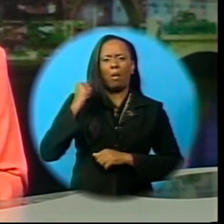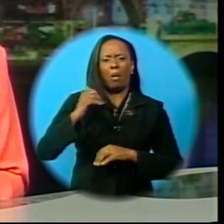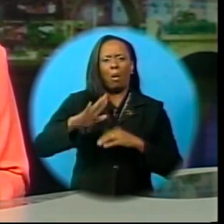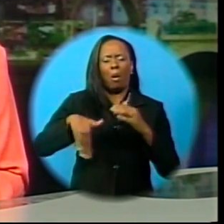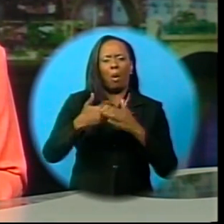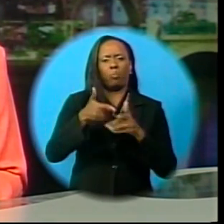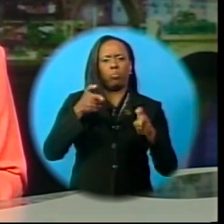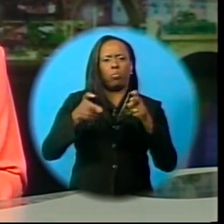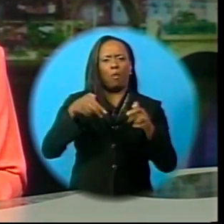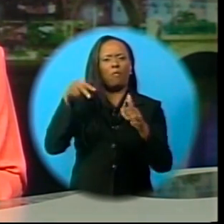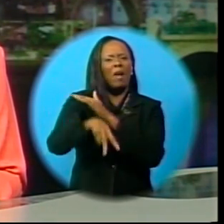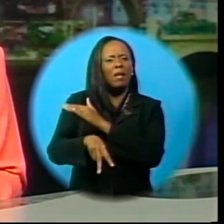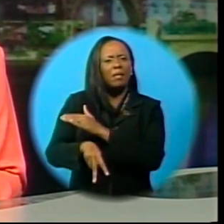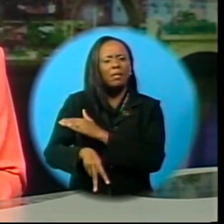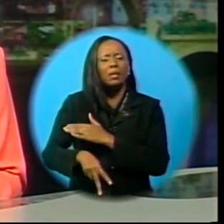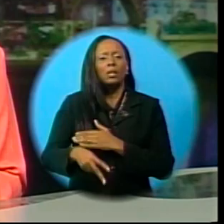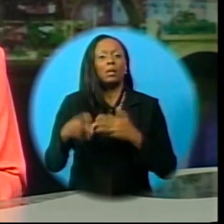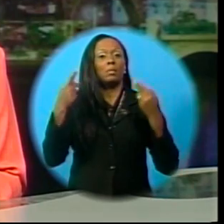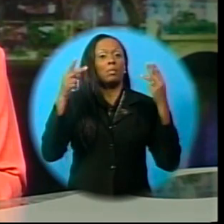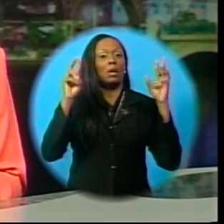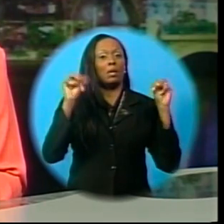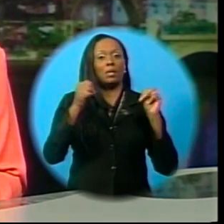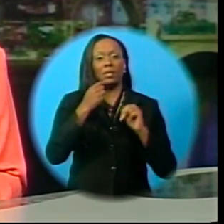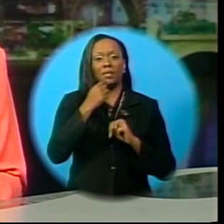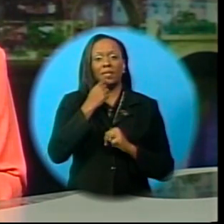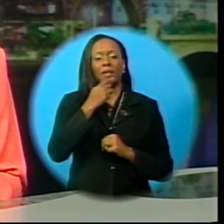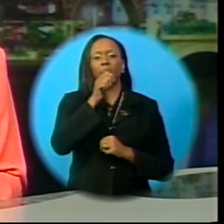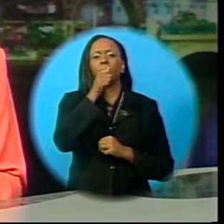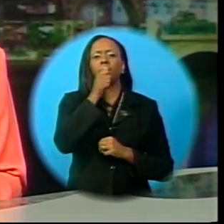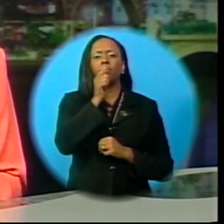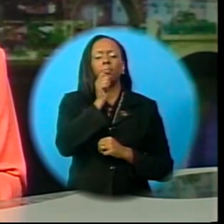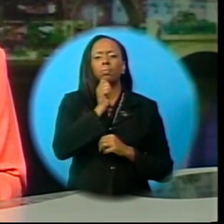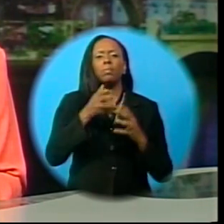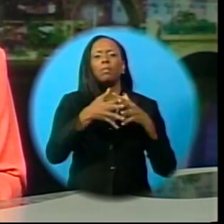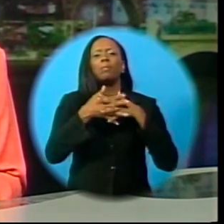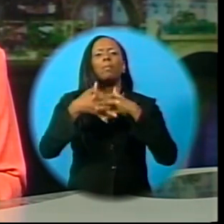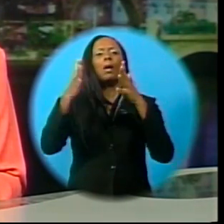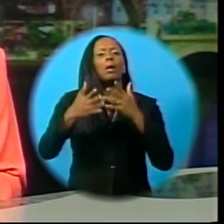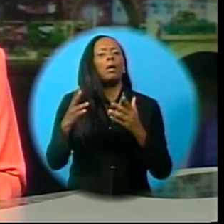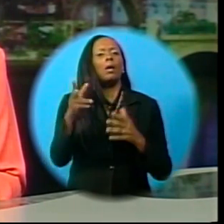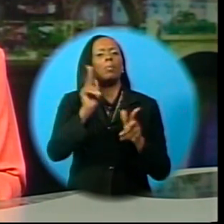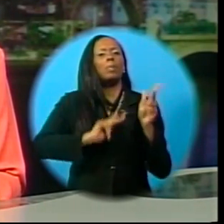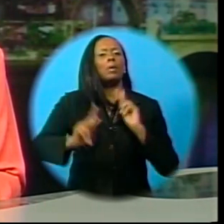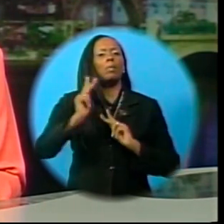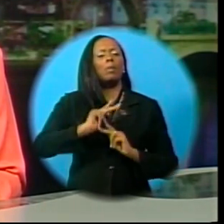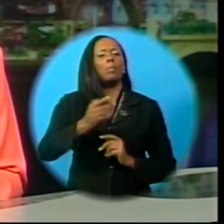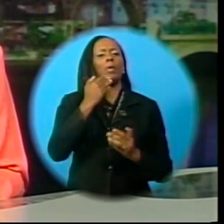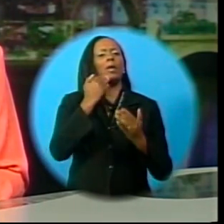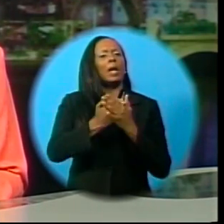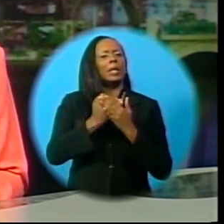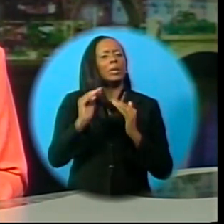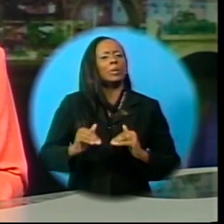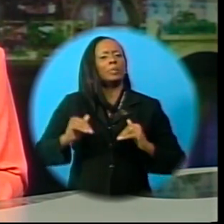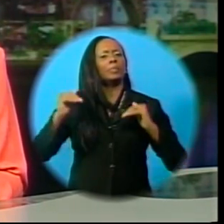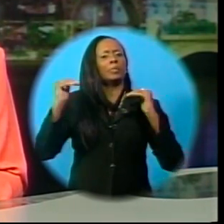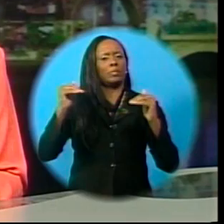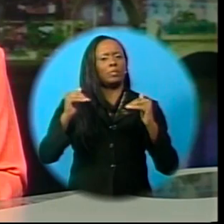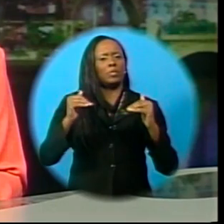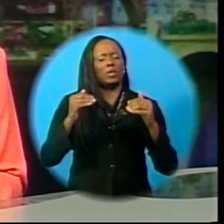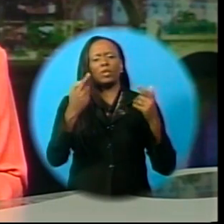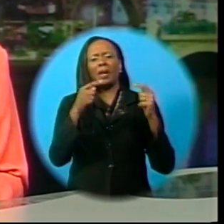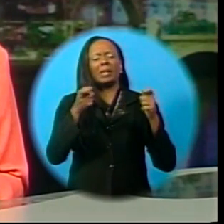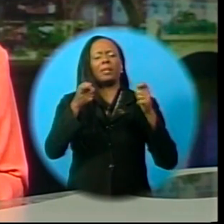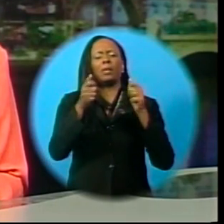dignity. Mr. Stewart says he's confident that the resilience of the American people will serve them in good stead as they seek to recover from